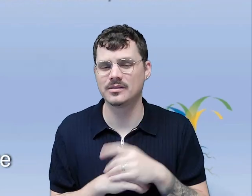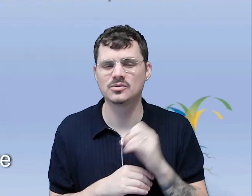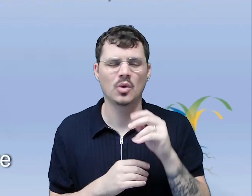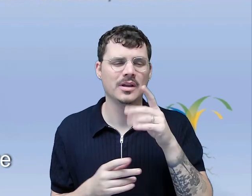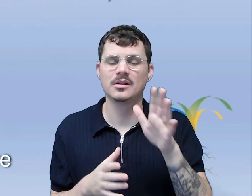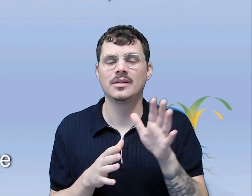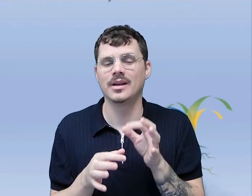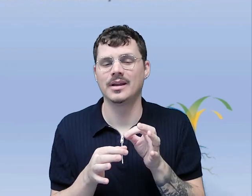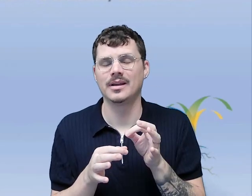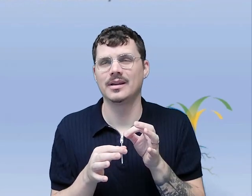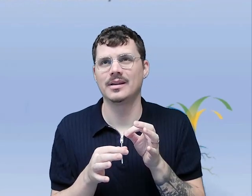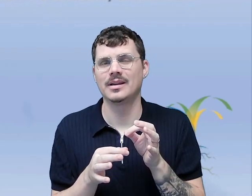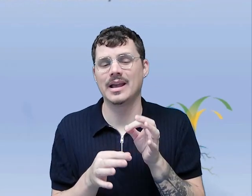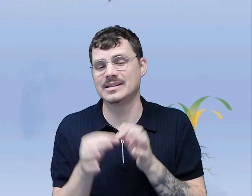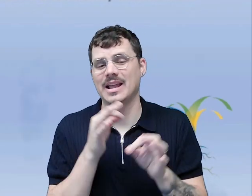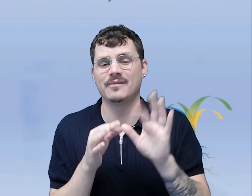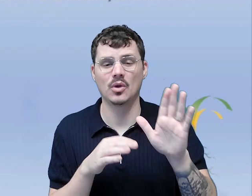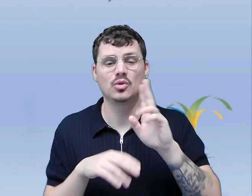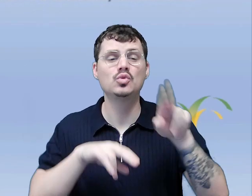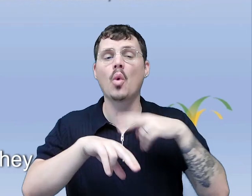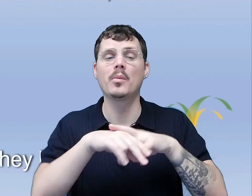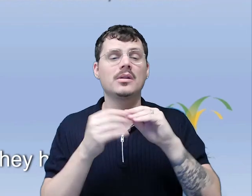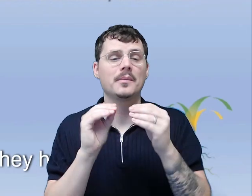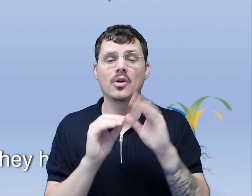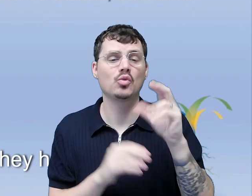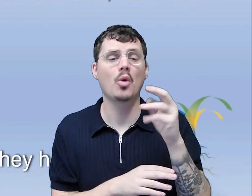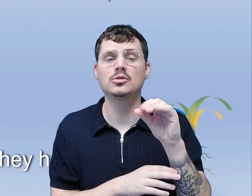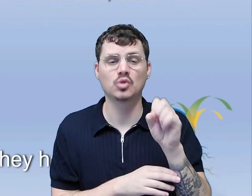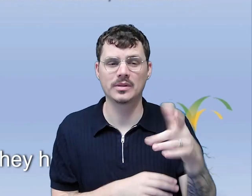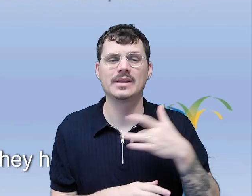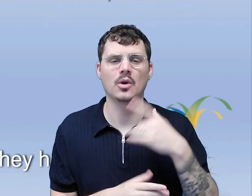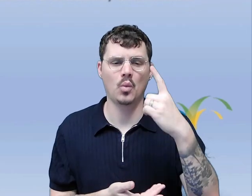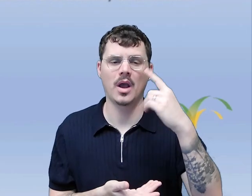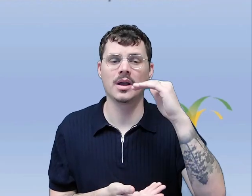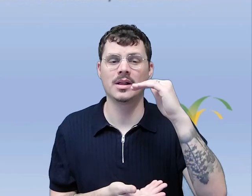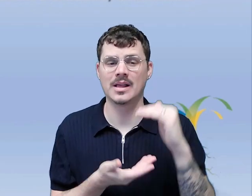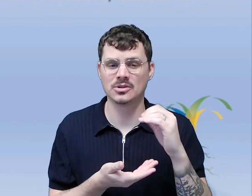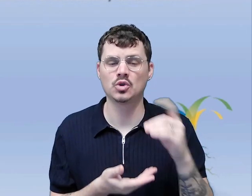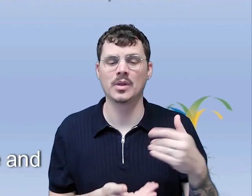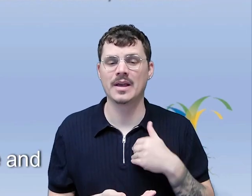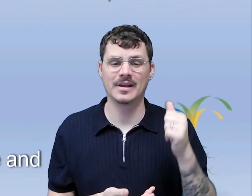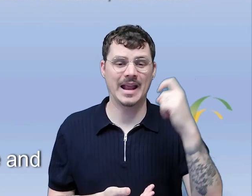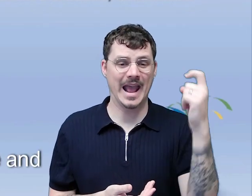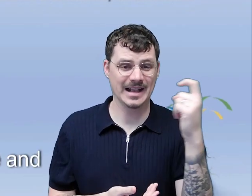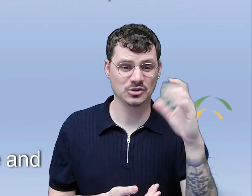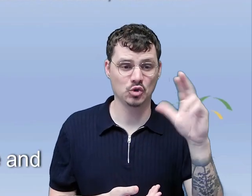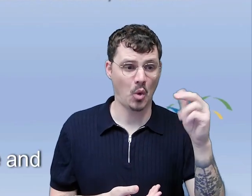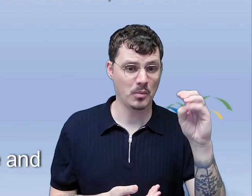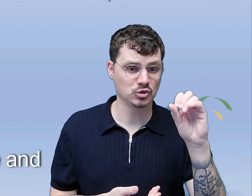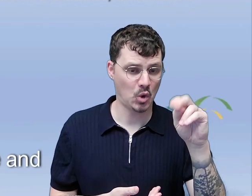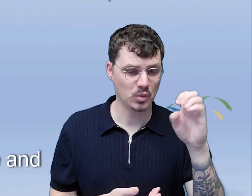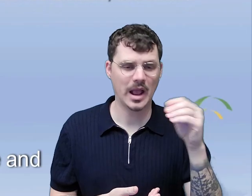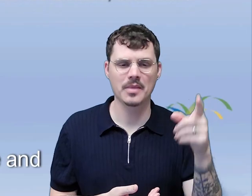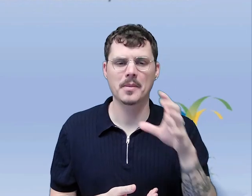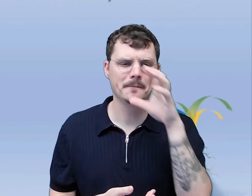people that have, instead of the usual number of chromosomes, they have one less, so they have an X